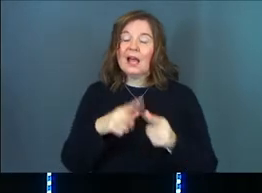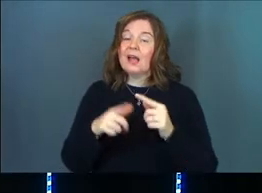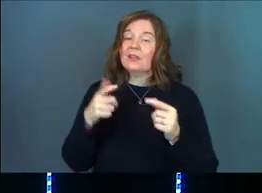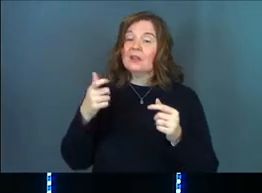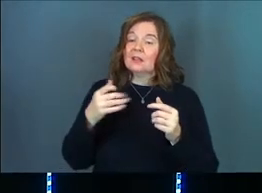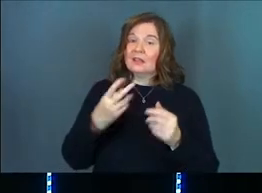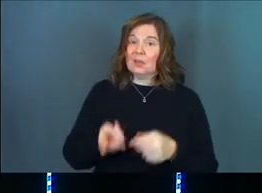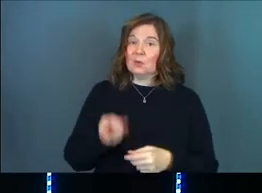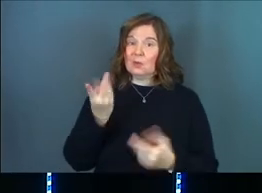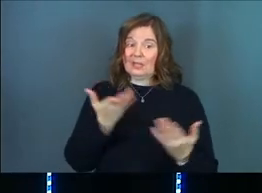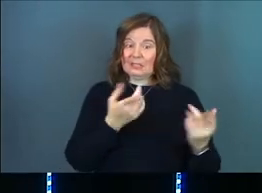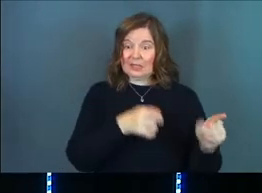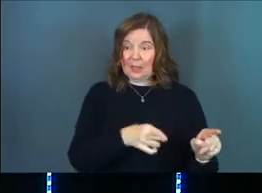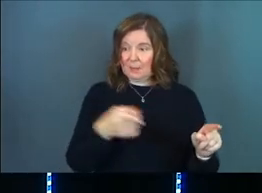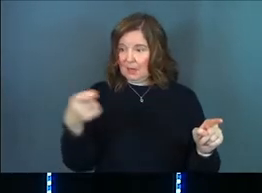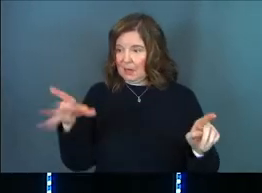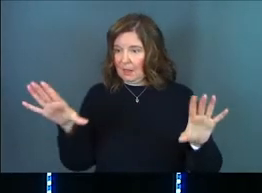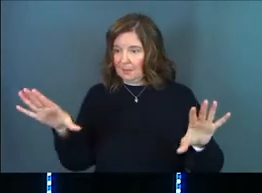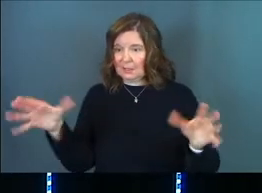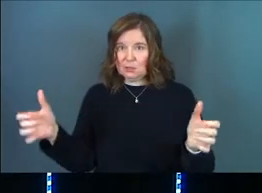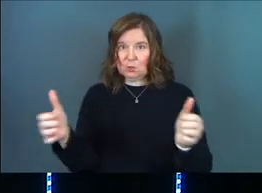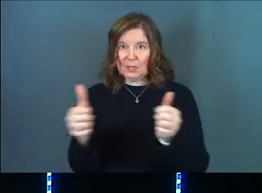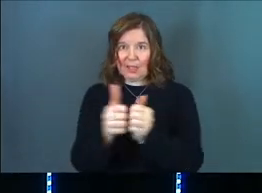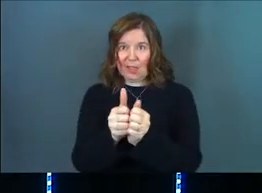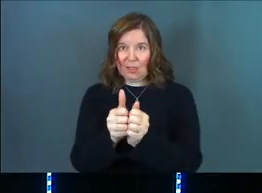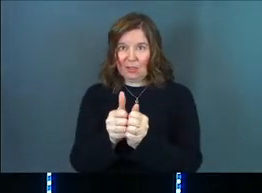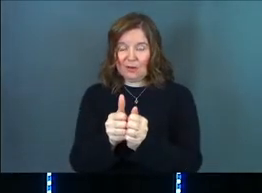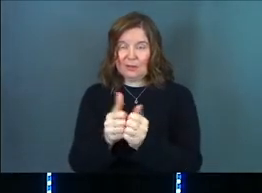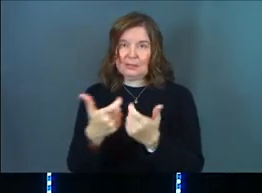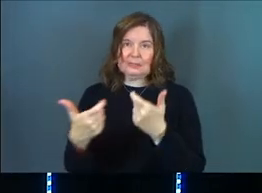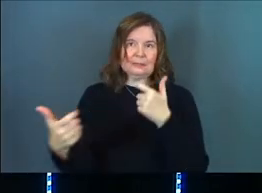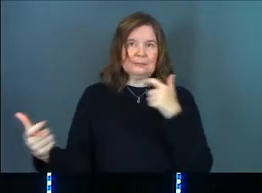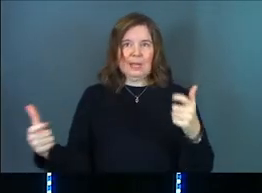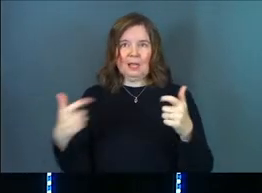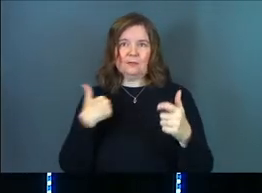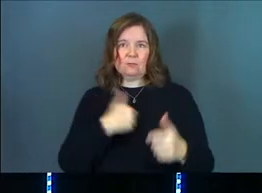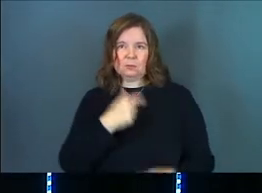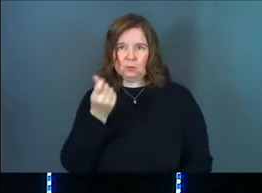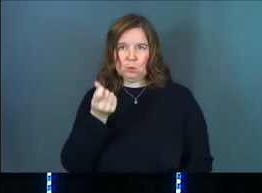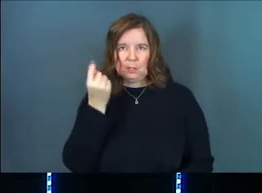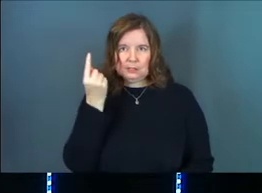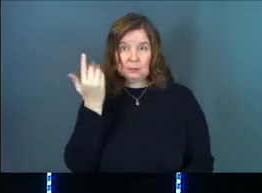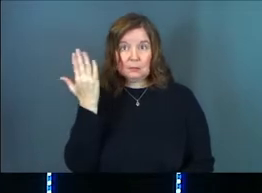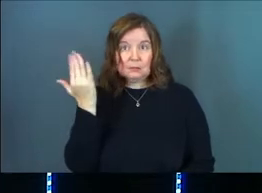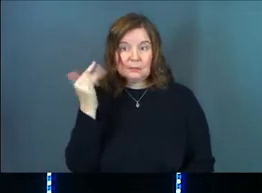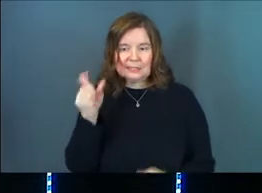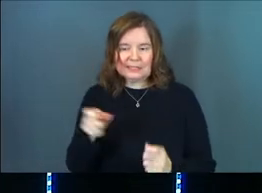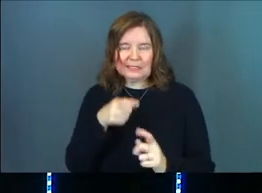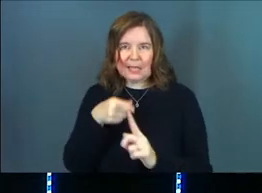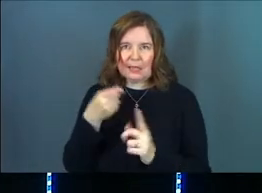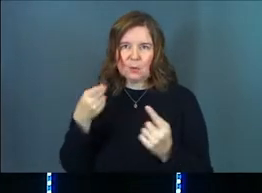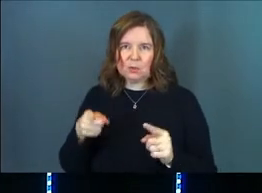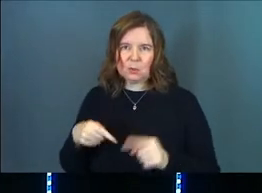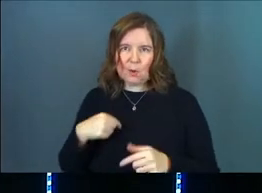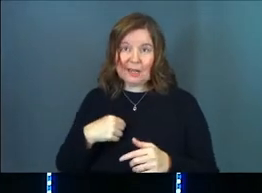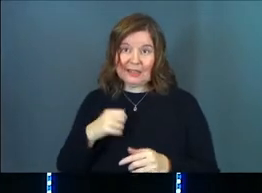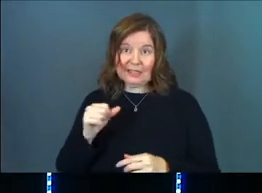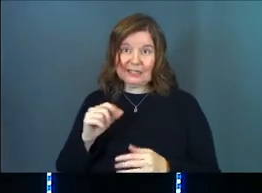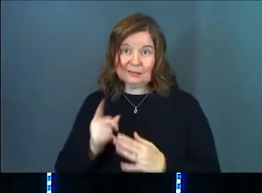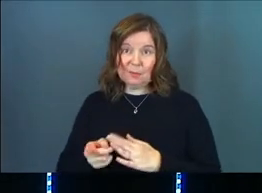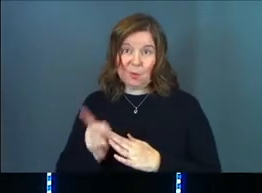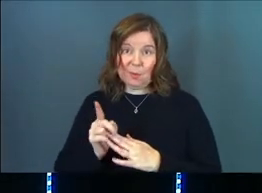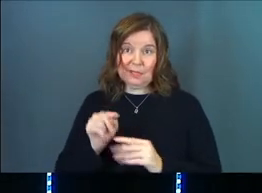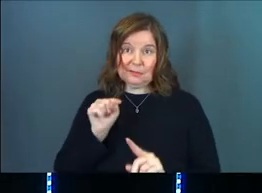And the fact that those two things happen together is massive for us to understand exactly what's going on in this